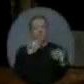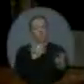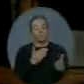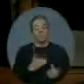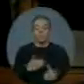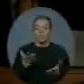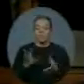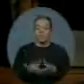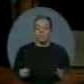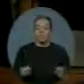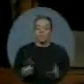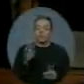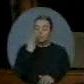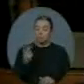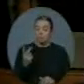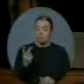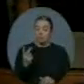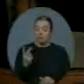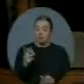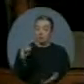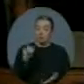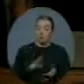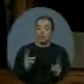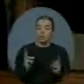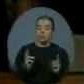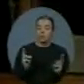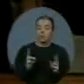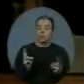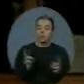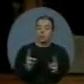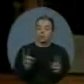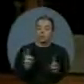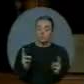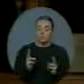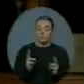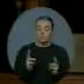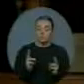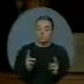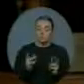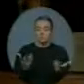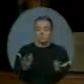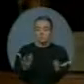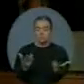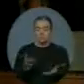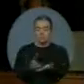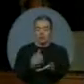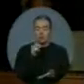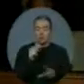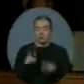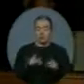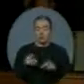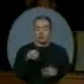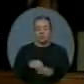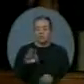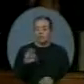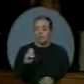been having to use to take off the families of Kashechewan and Fort Albany off the floodplain. Now, the people of Kashechewan had a signed agreement with the Government